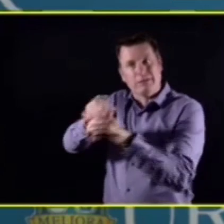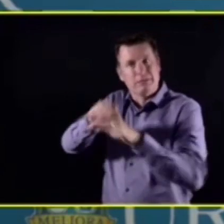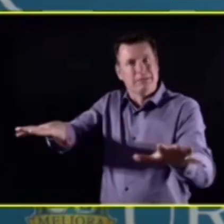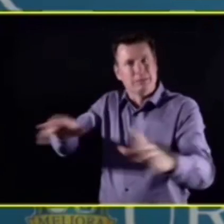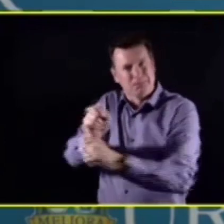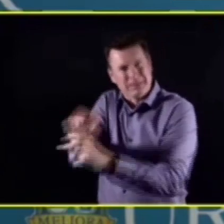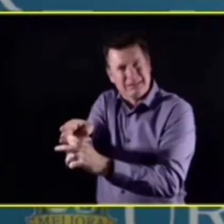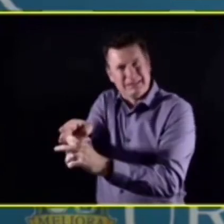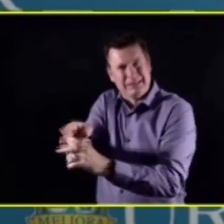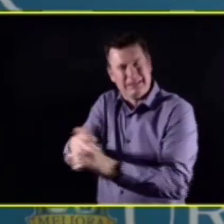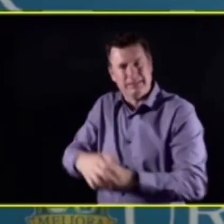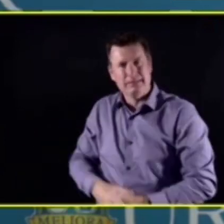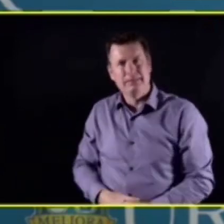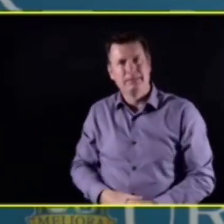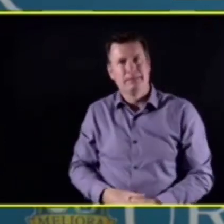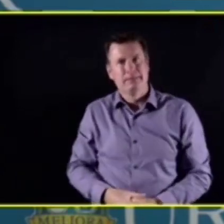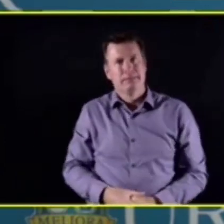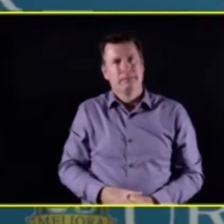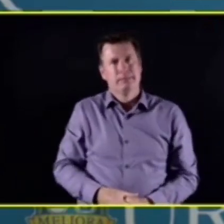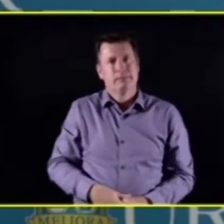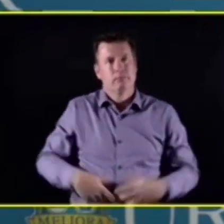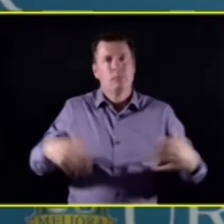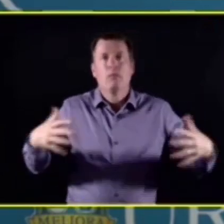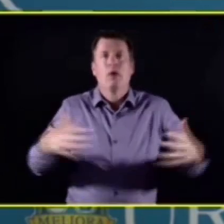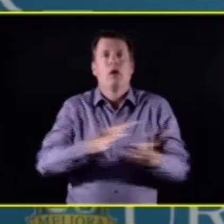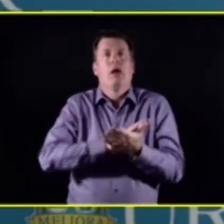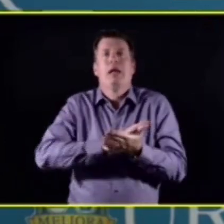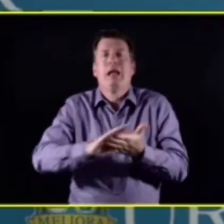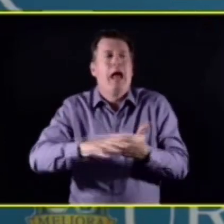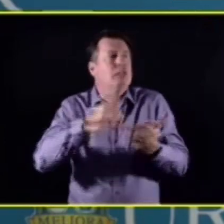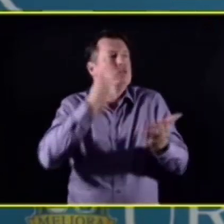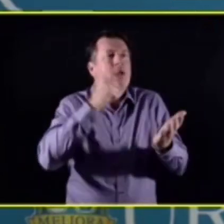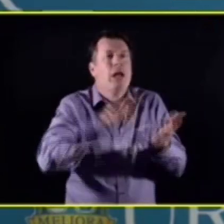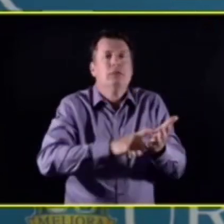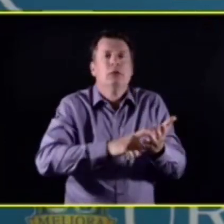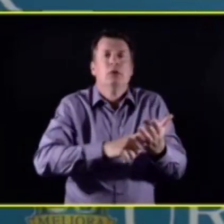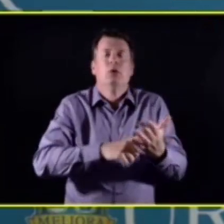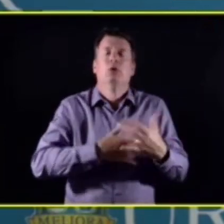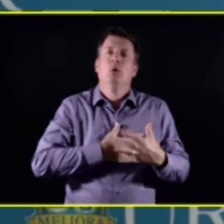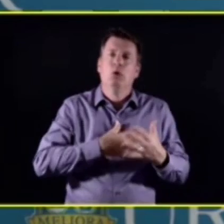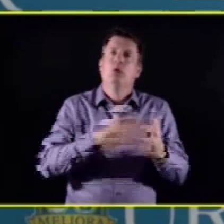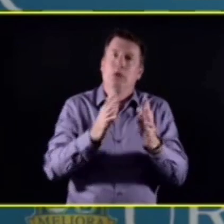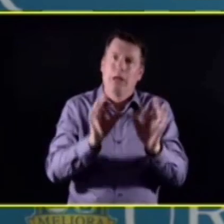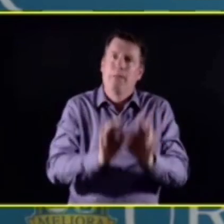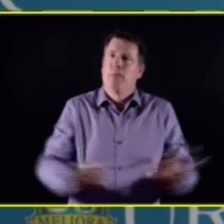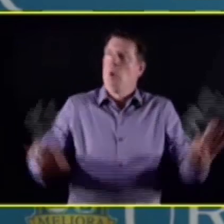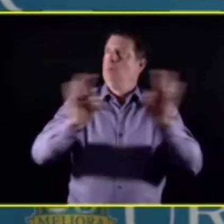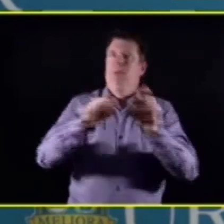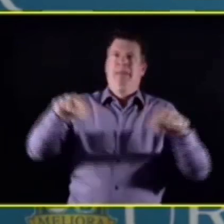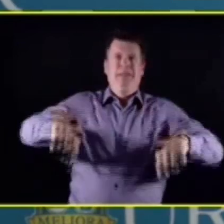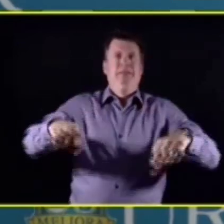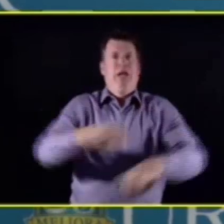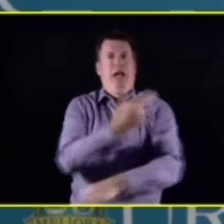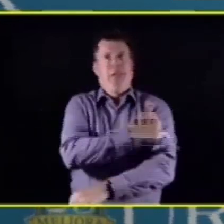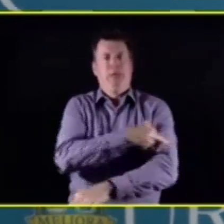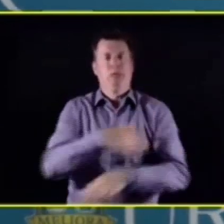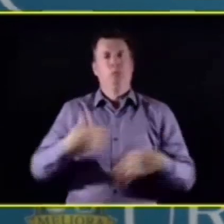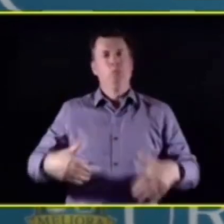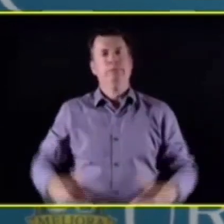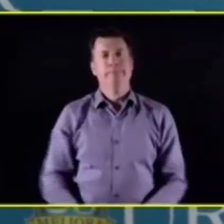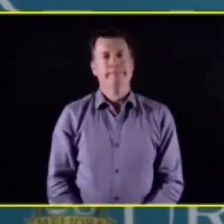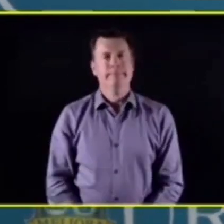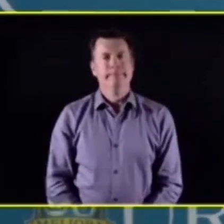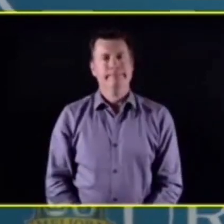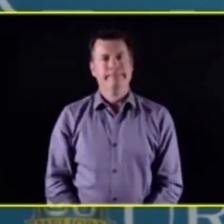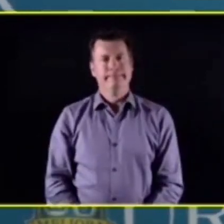and recognizes the value it brings to the overall continuum of care. And I know you hear that thanks almost every day from Dr. Michael Pastelakis and Dr.